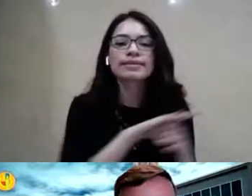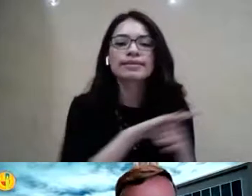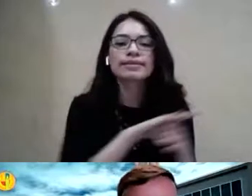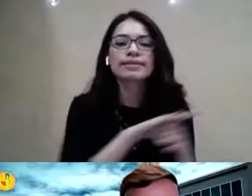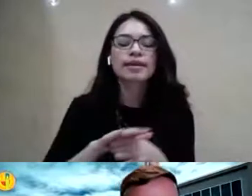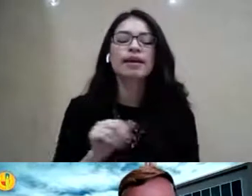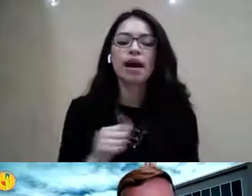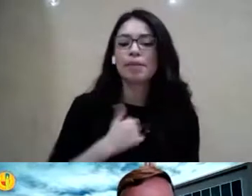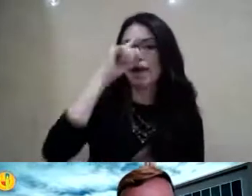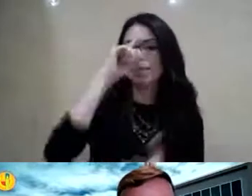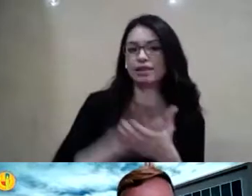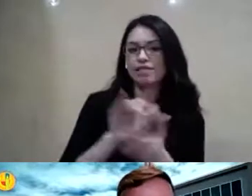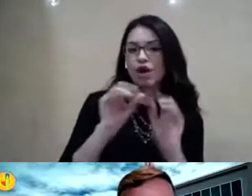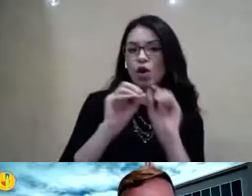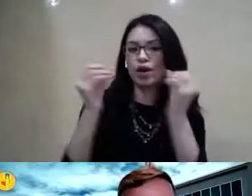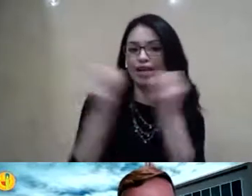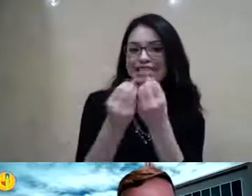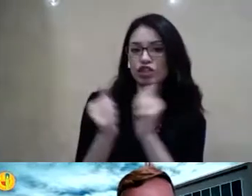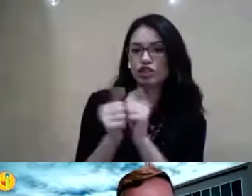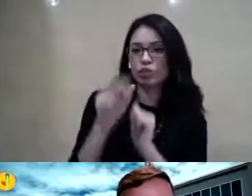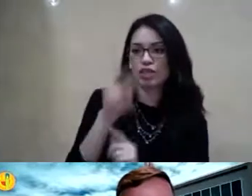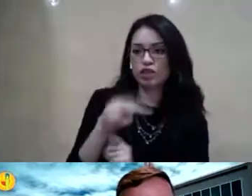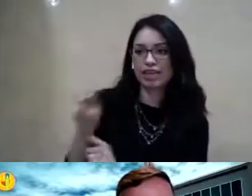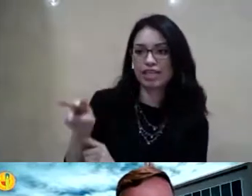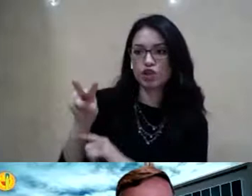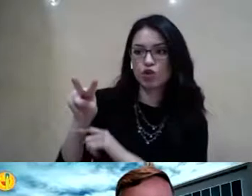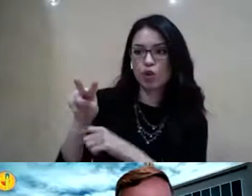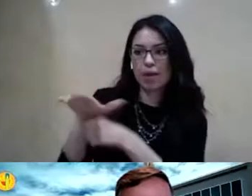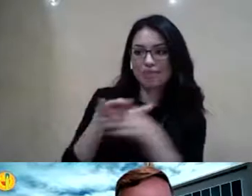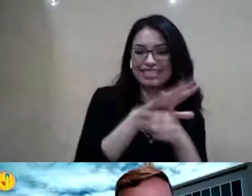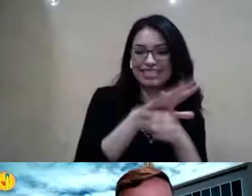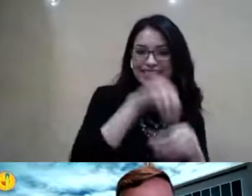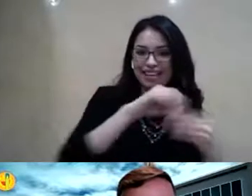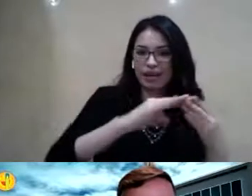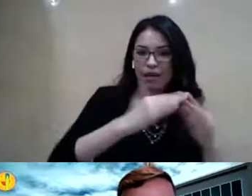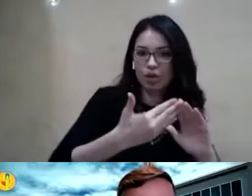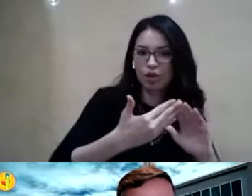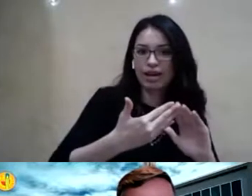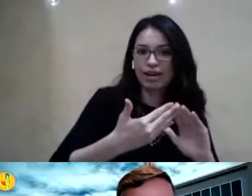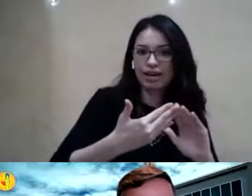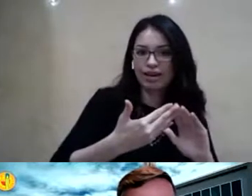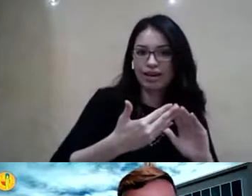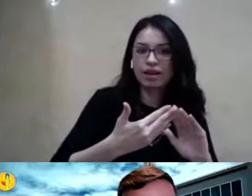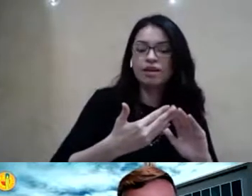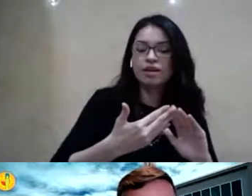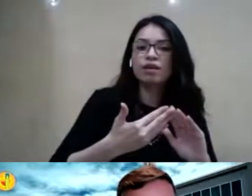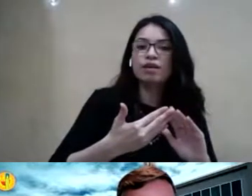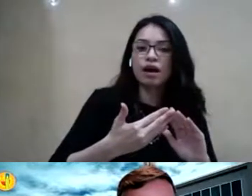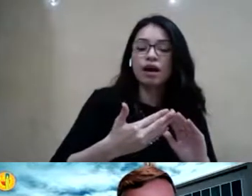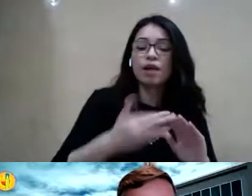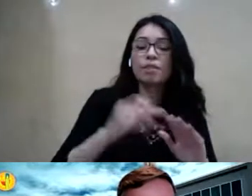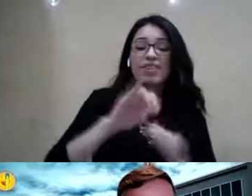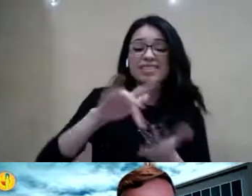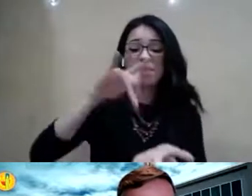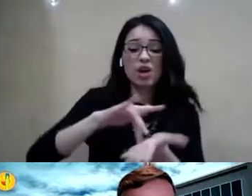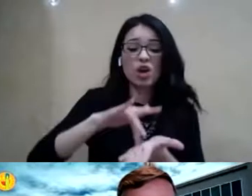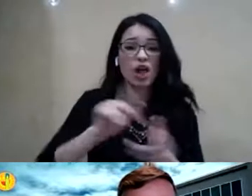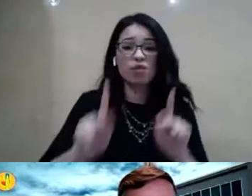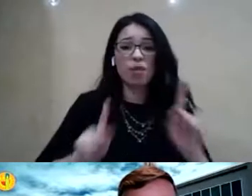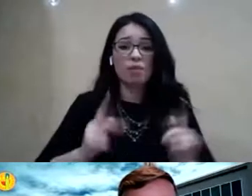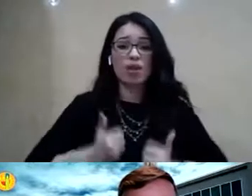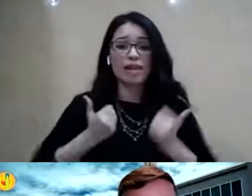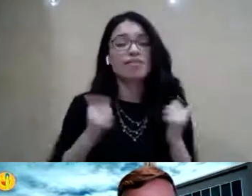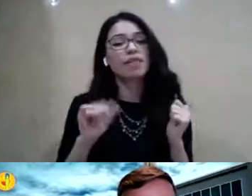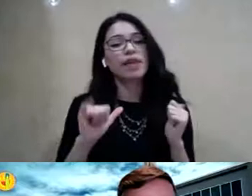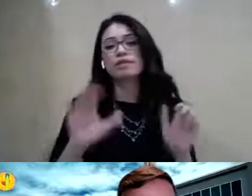with 22 places in the community, which by design are right in the middle of where people live, are a good place to provide